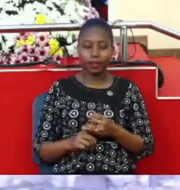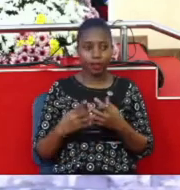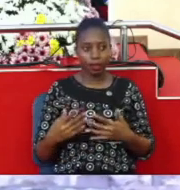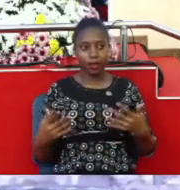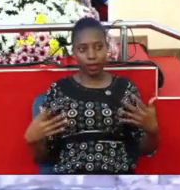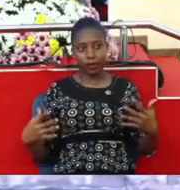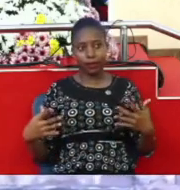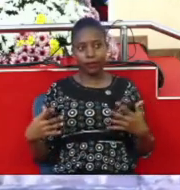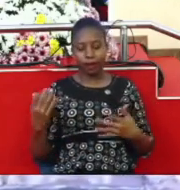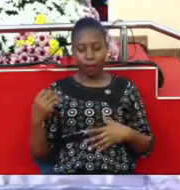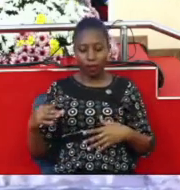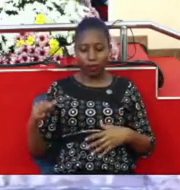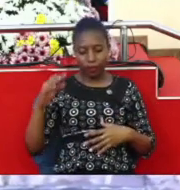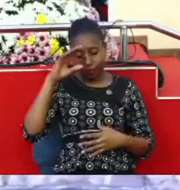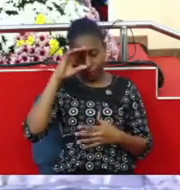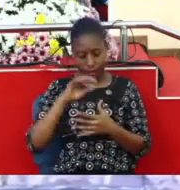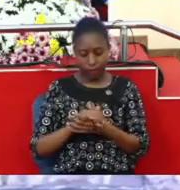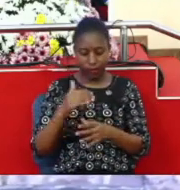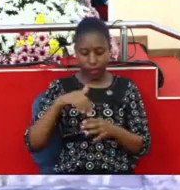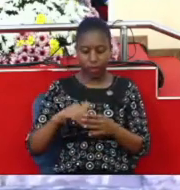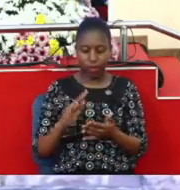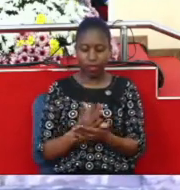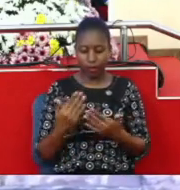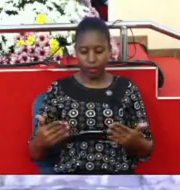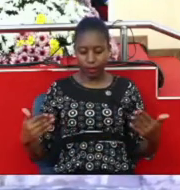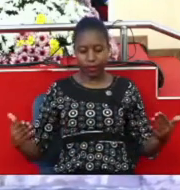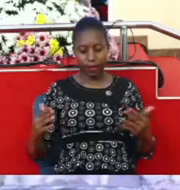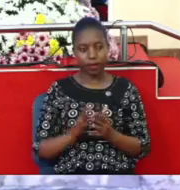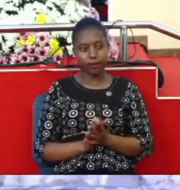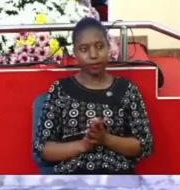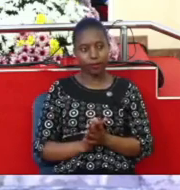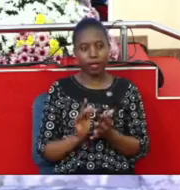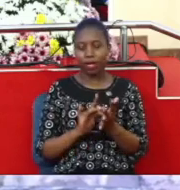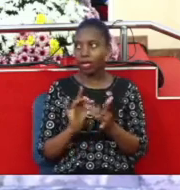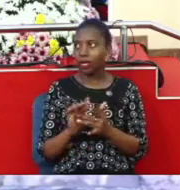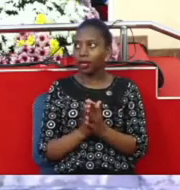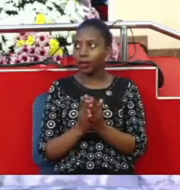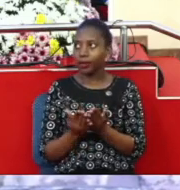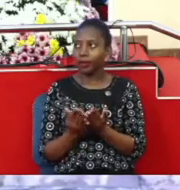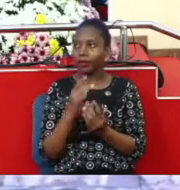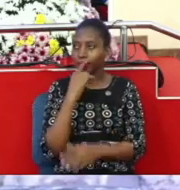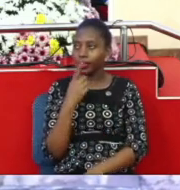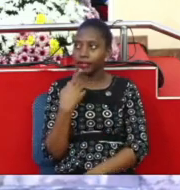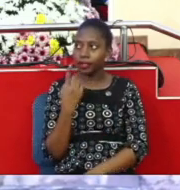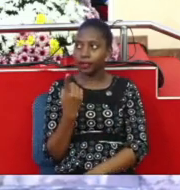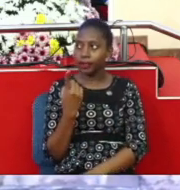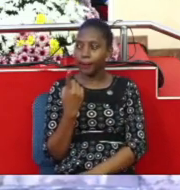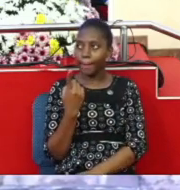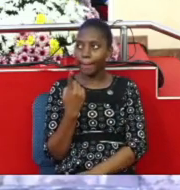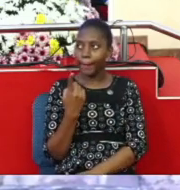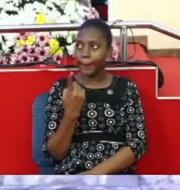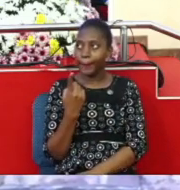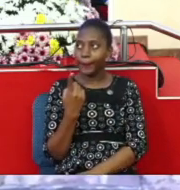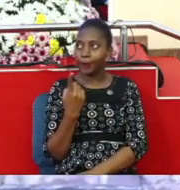kwa uzito ndani ya kitu. NIV translates Hebrew 11 verse 1. Wahibrania 11:1.